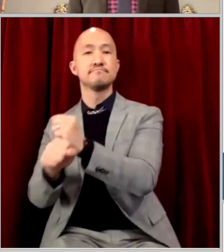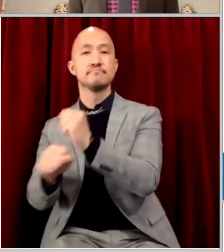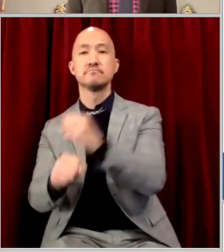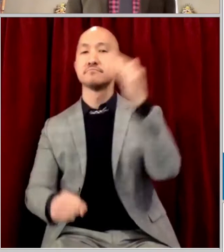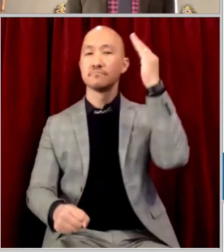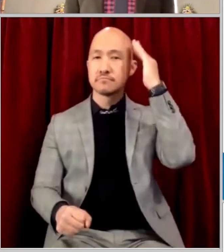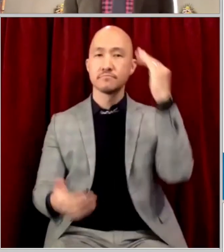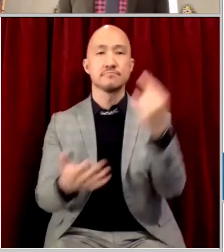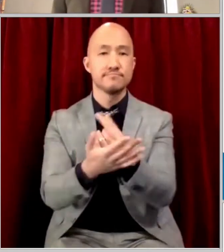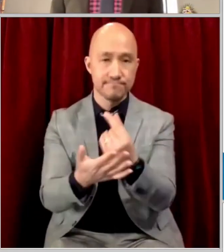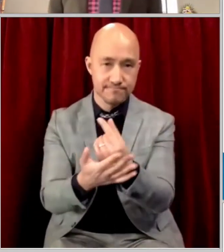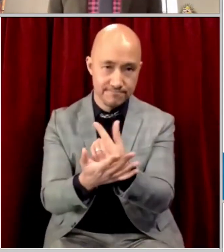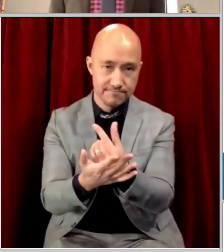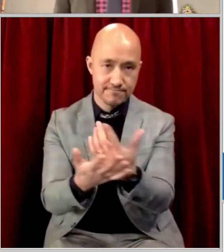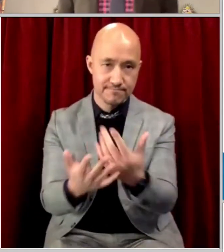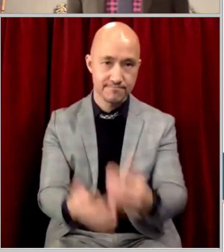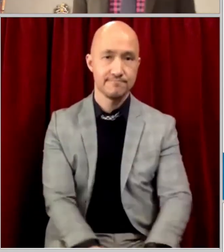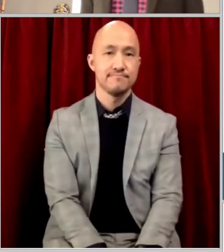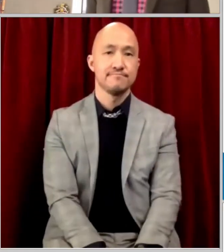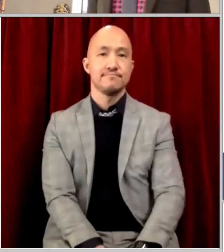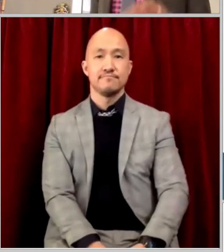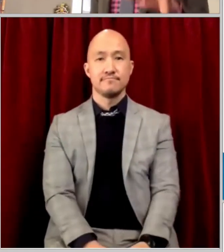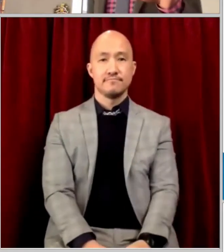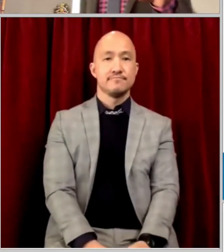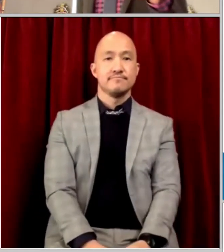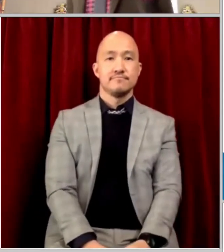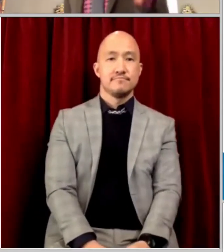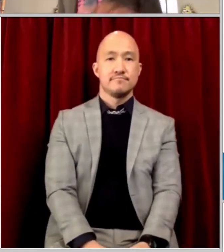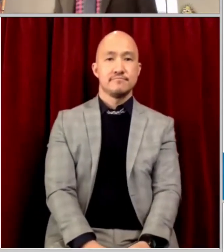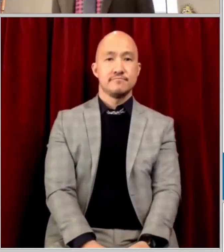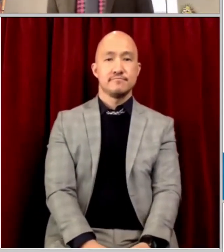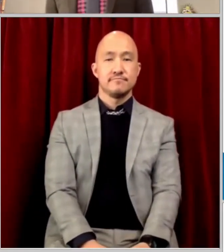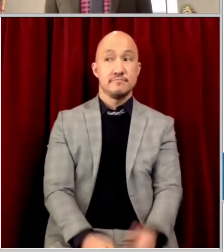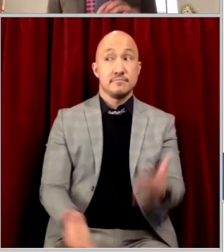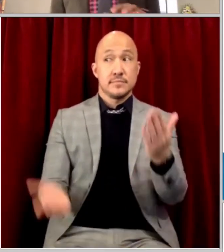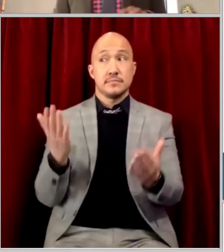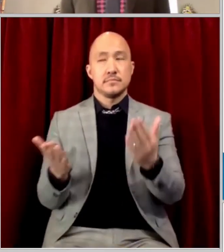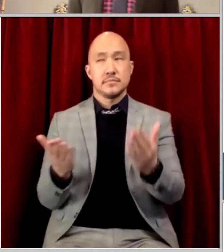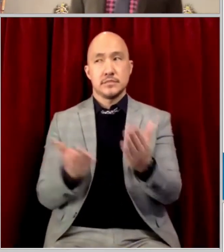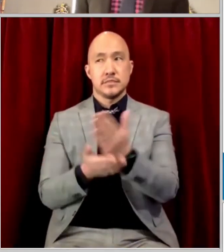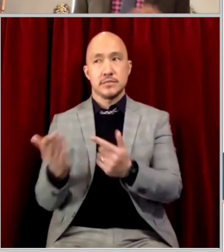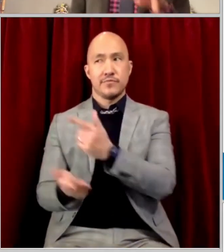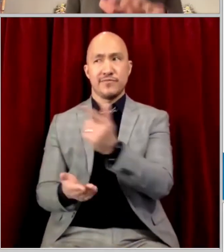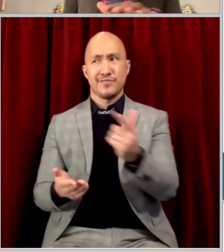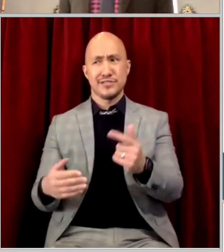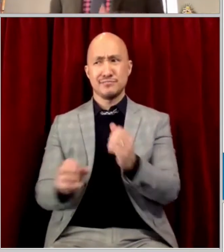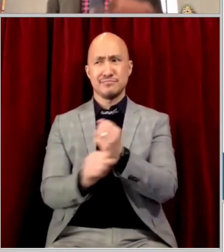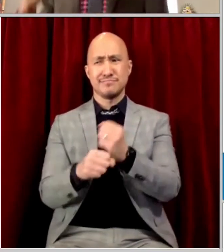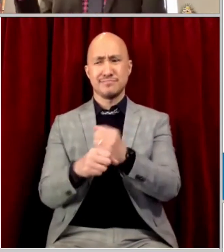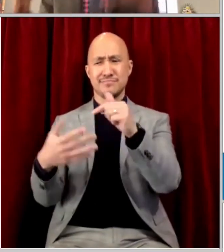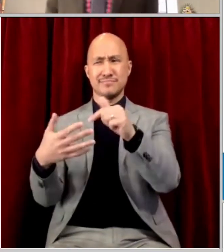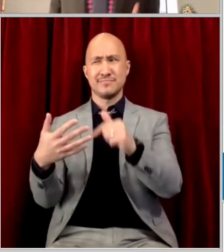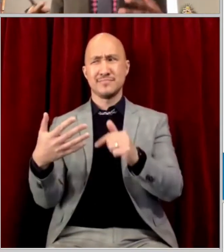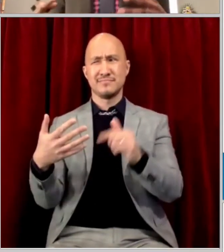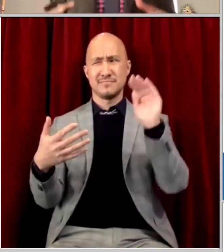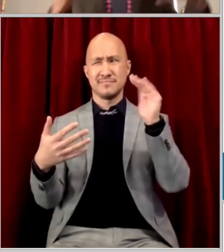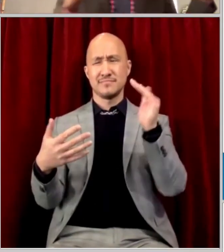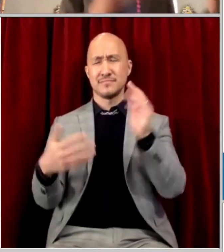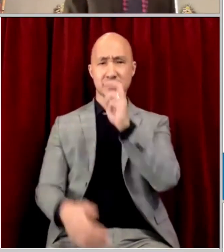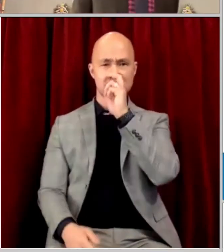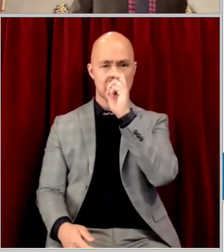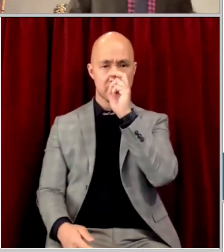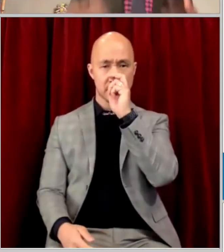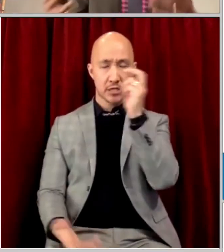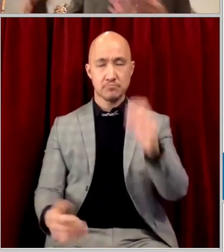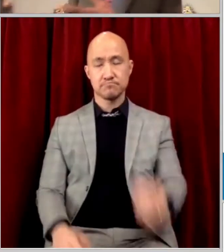knows about Jesus. And so it says, preach the gospel to every creature. He who believes and